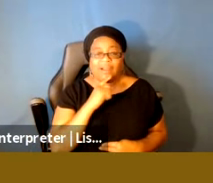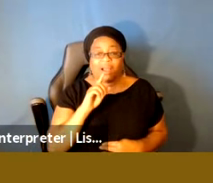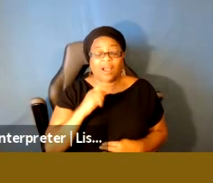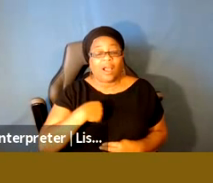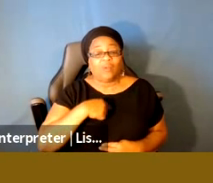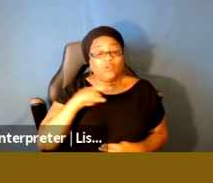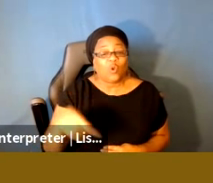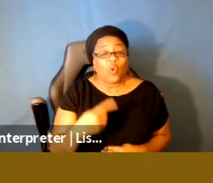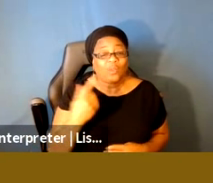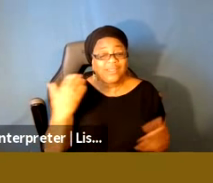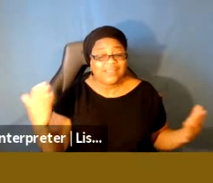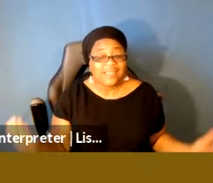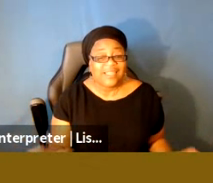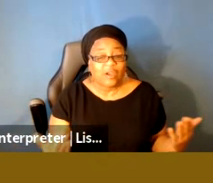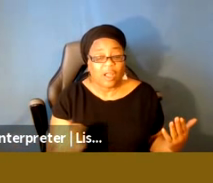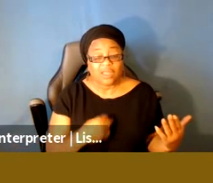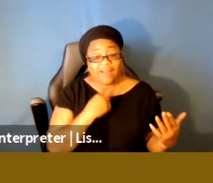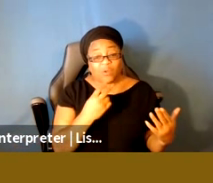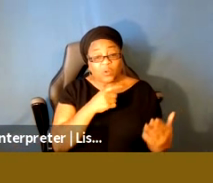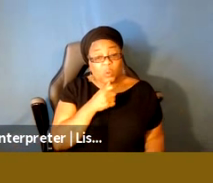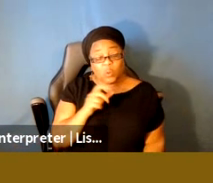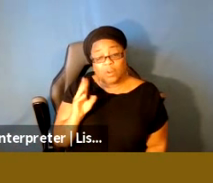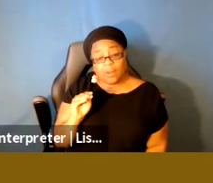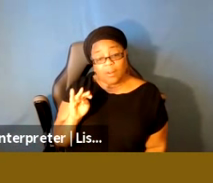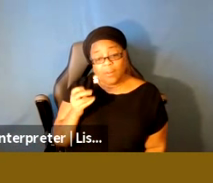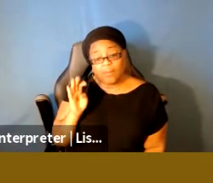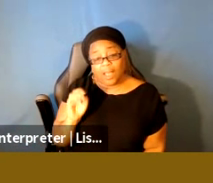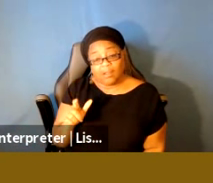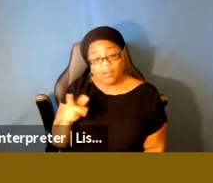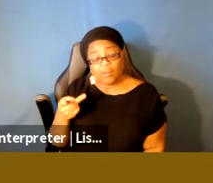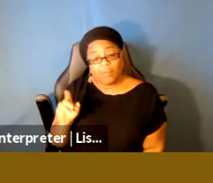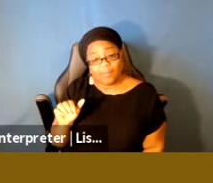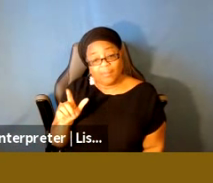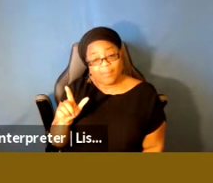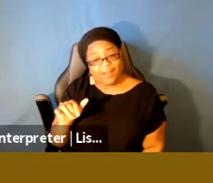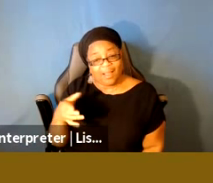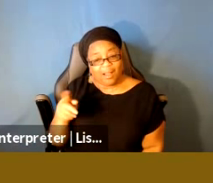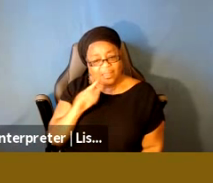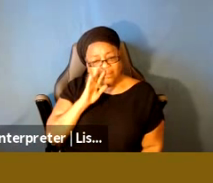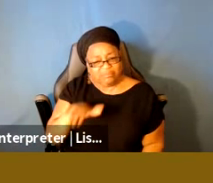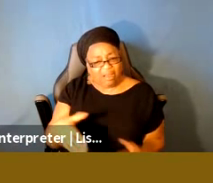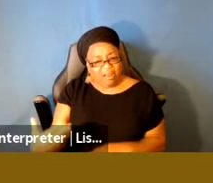Platt, great artist, visual artist from DC who passed in 2019. So